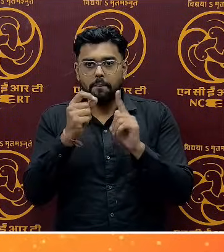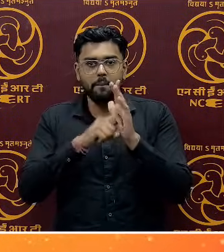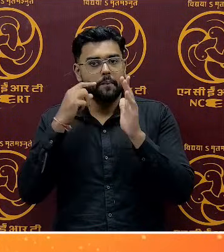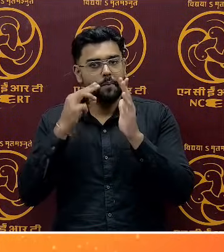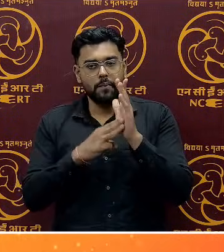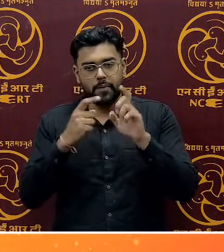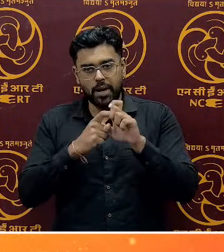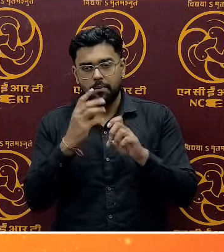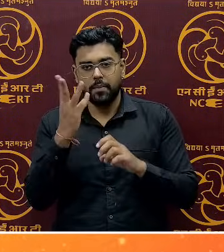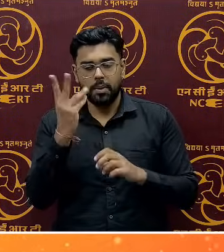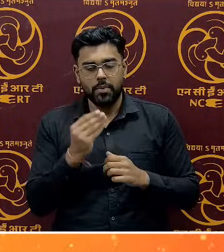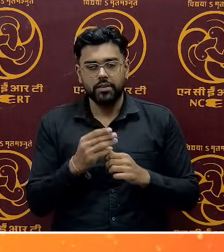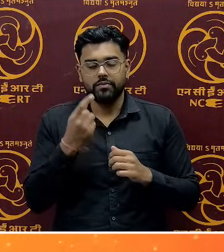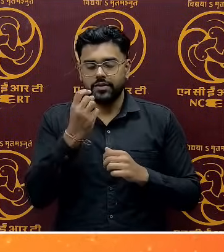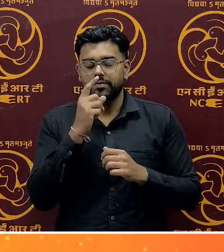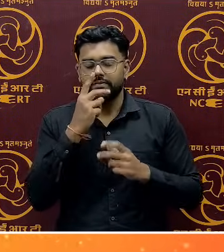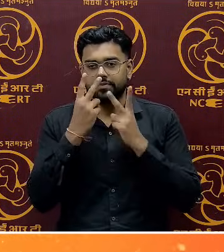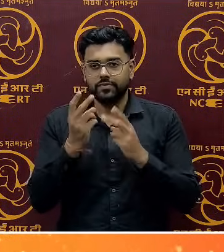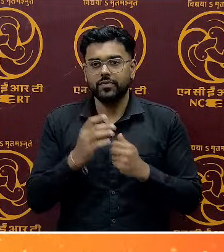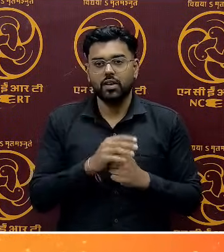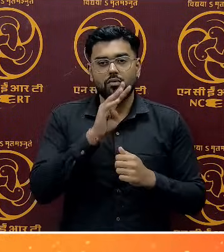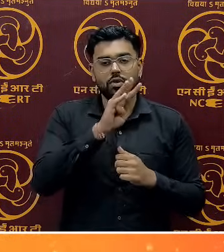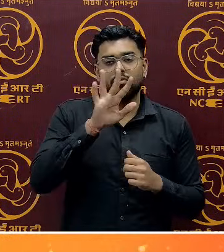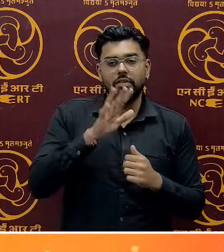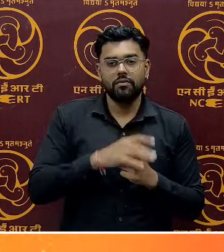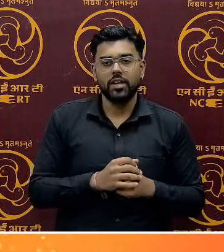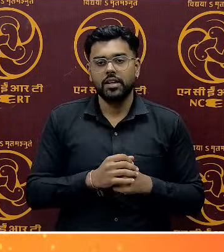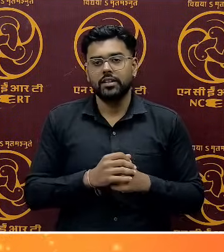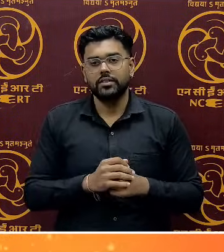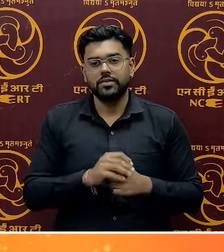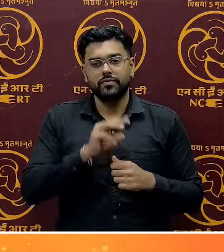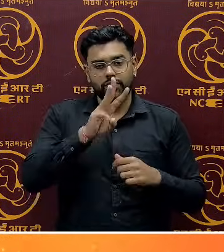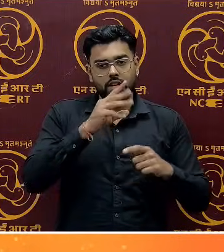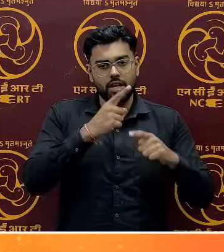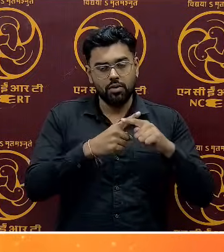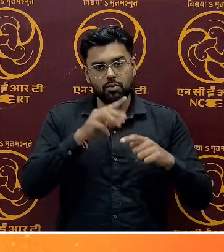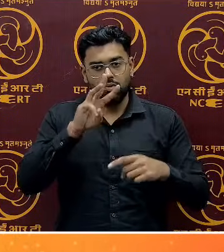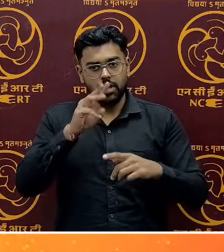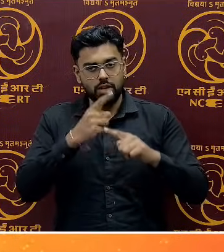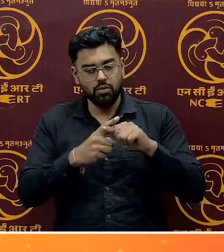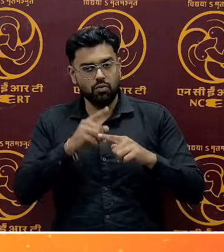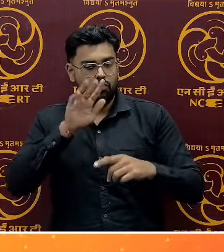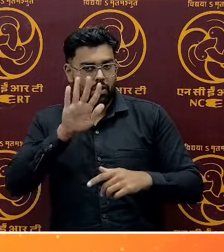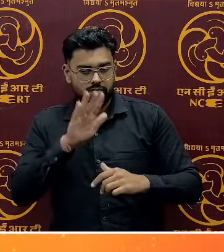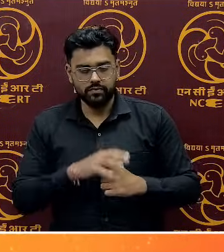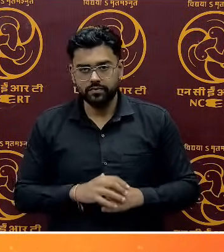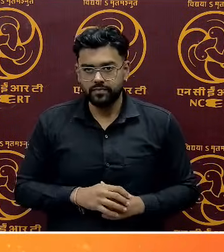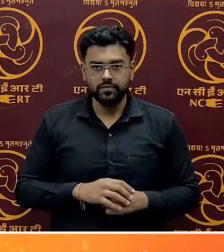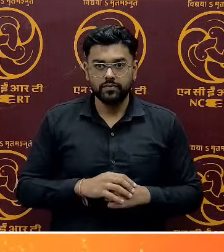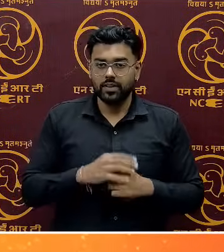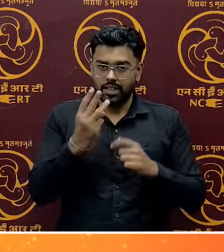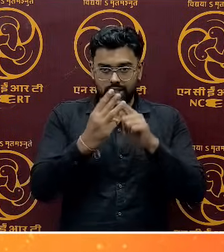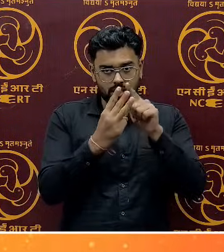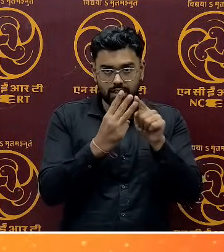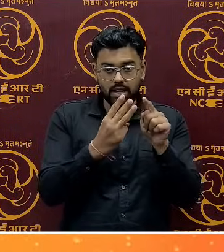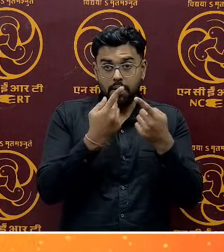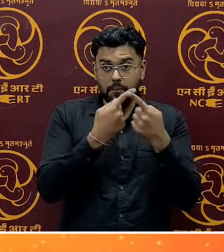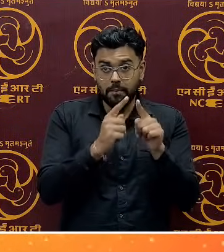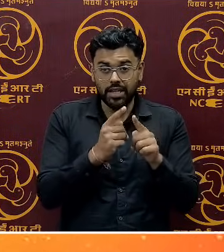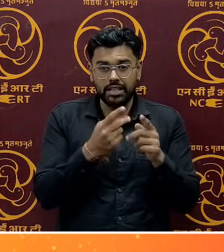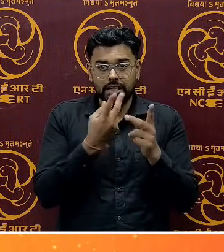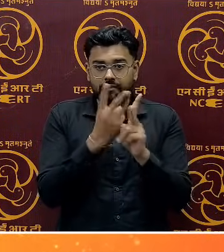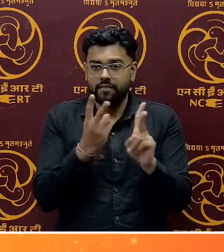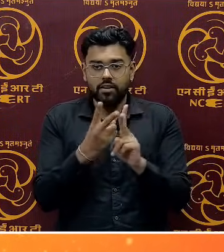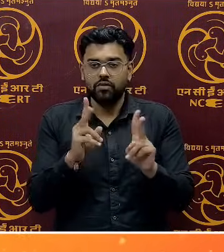see 45. What are the factors? 3 into 3 into 5. There are 3 factors, but they are not distinct, Harpreet.